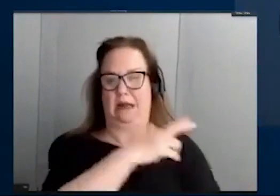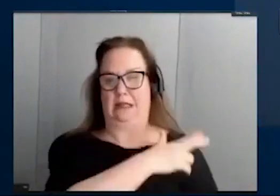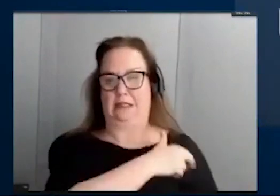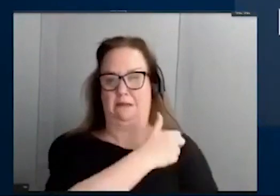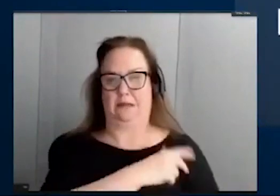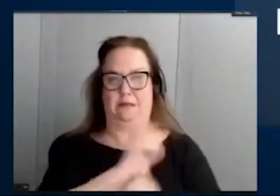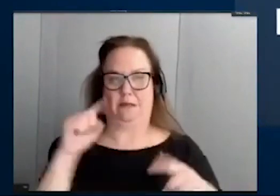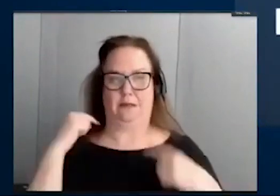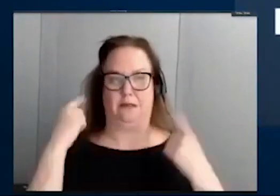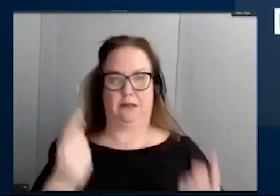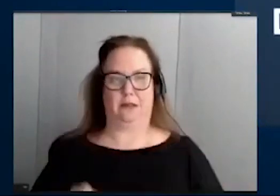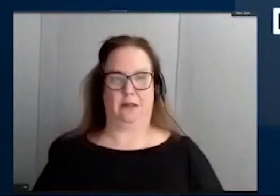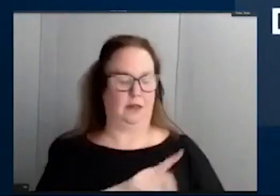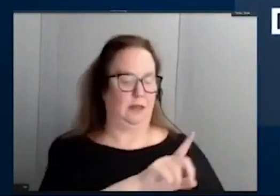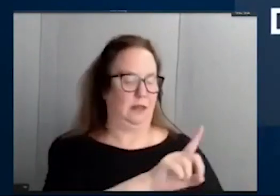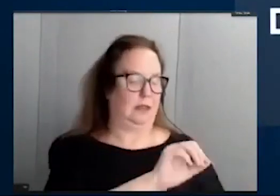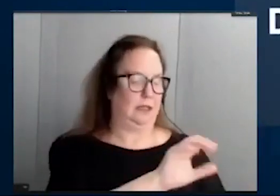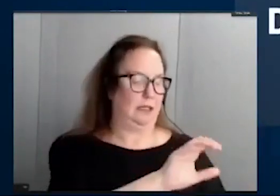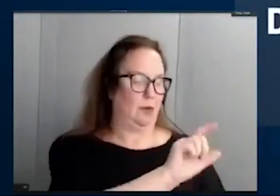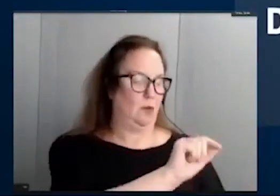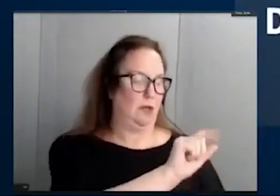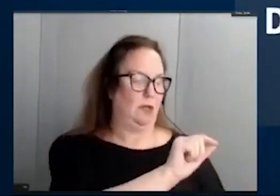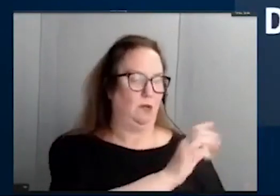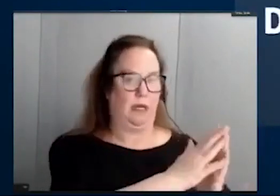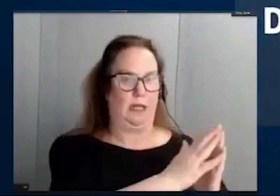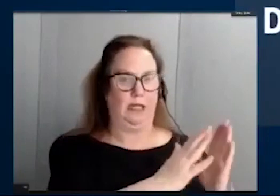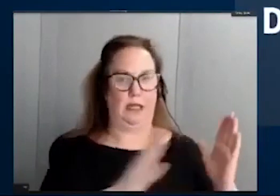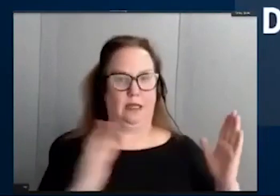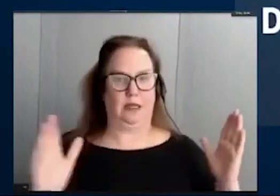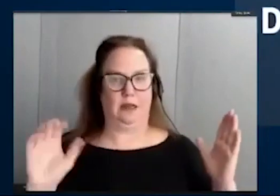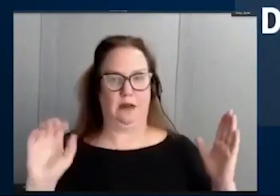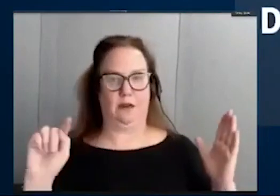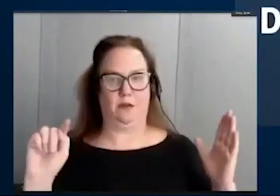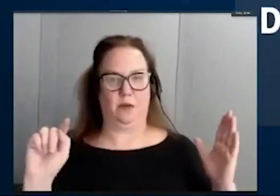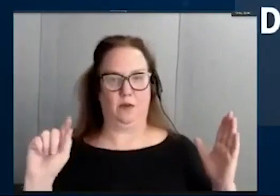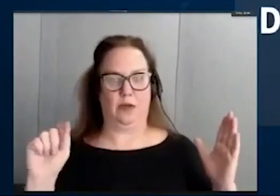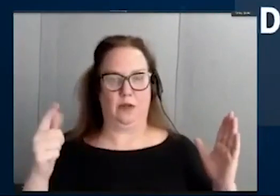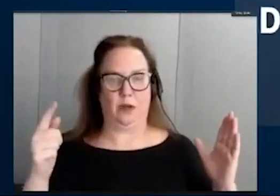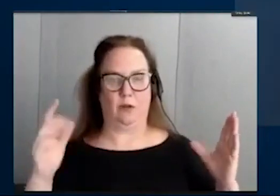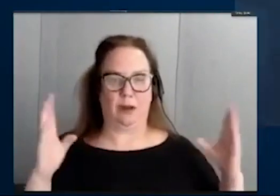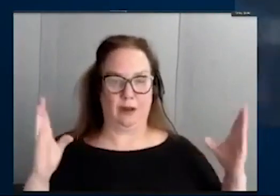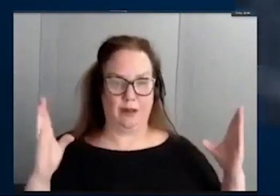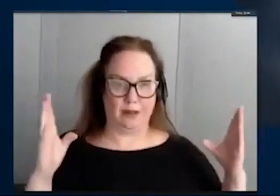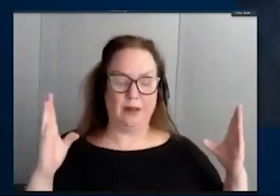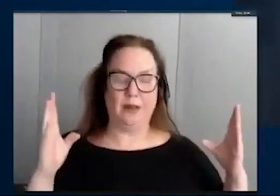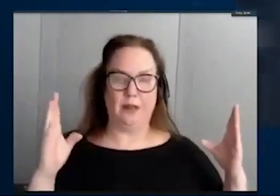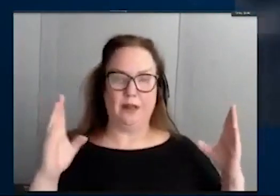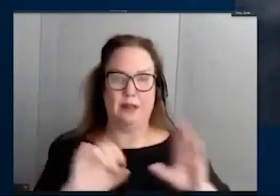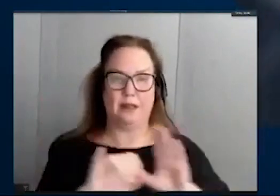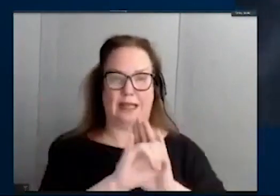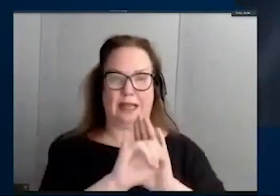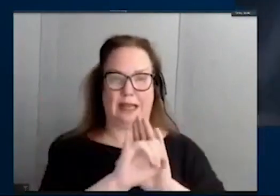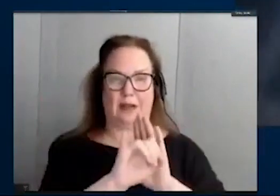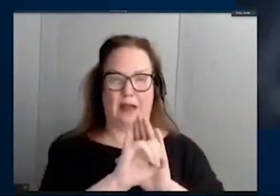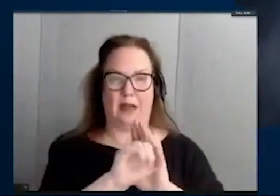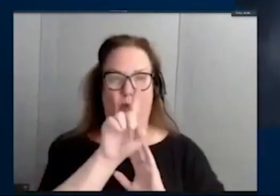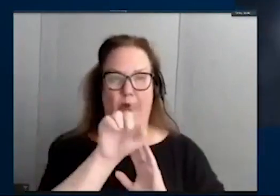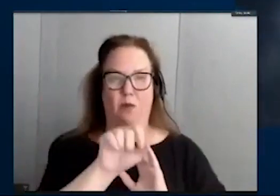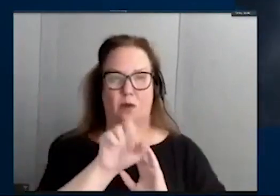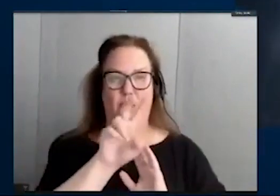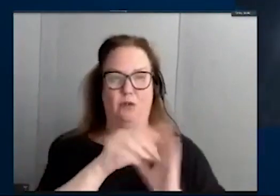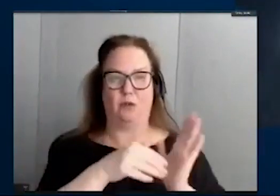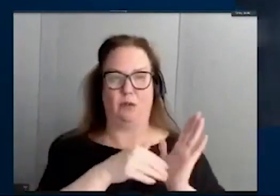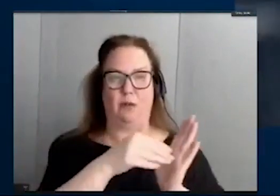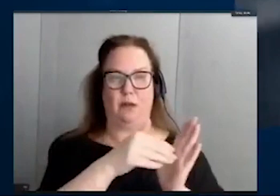of between December of 2020 to October 2021. And they identified about 1.2 million individuals who